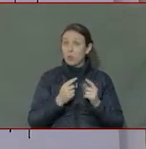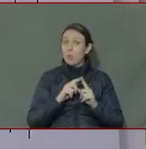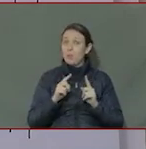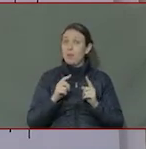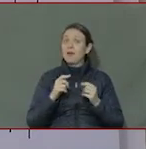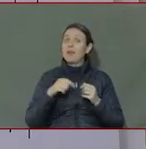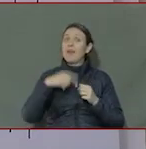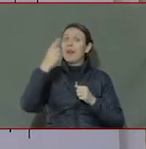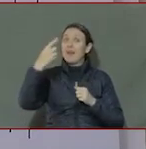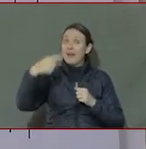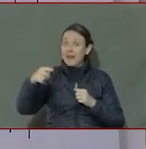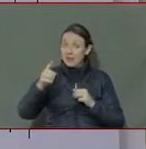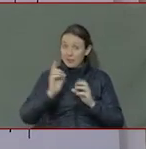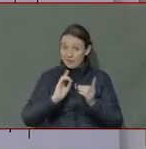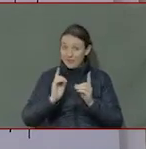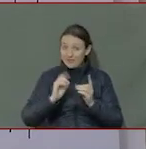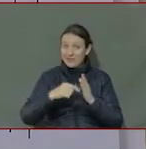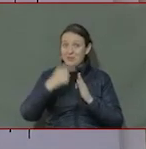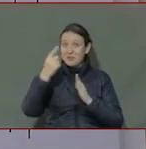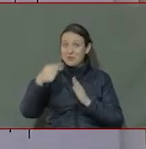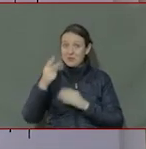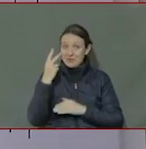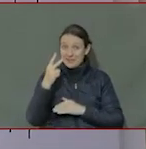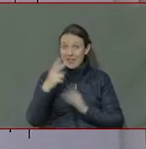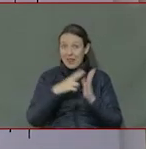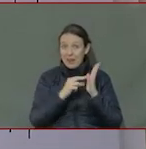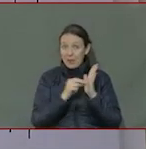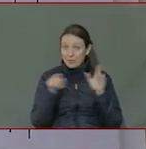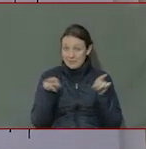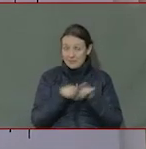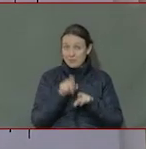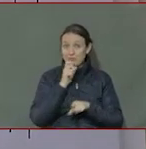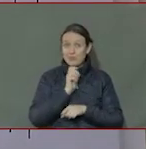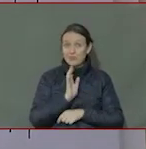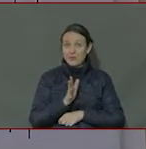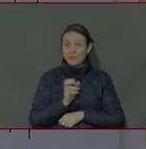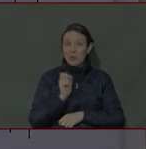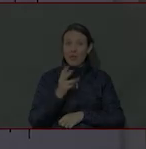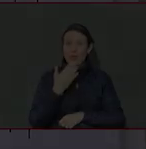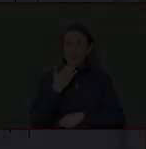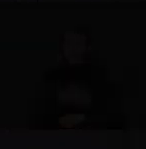So people, I'm looking forward to seeing you next week. Bring the same notes again, okay? Thank you.